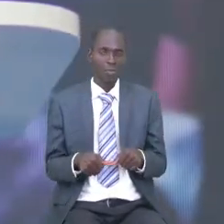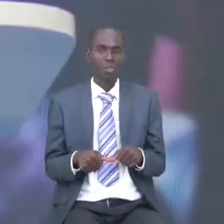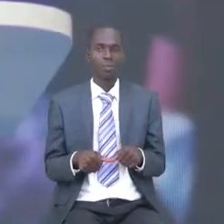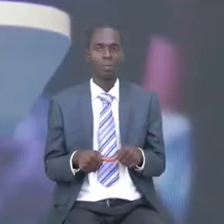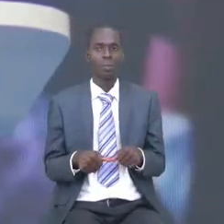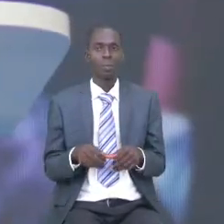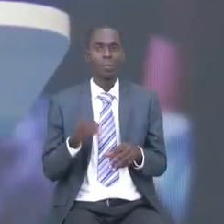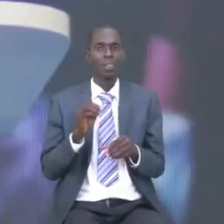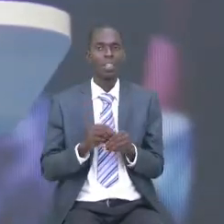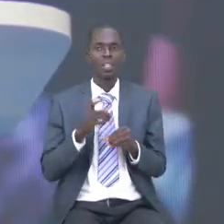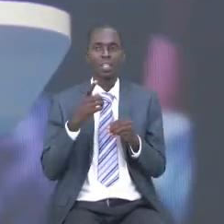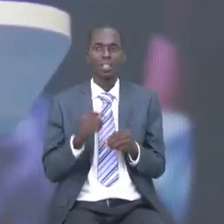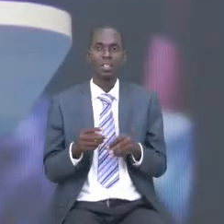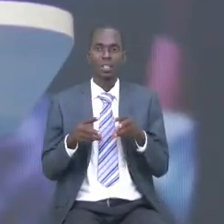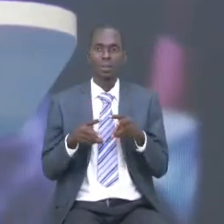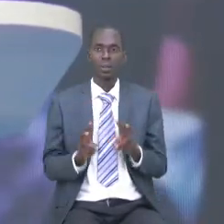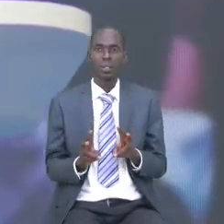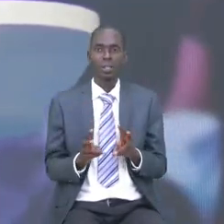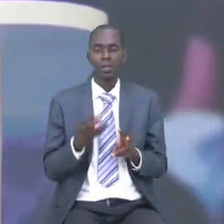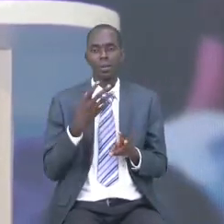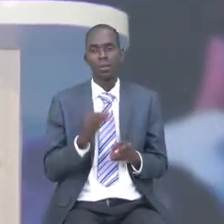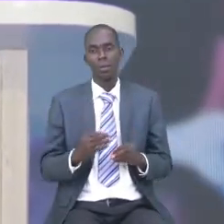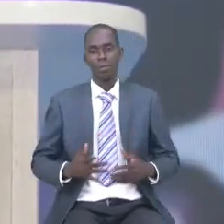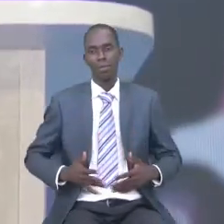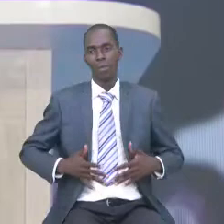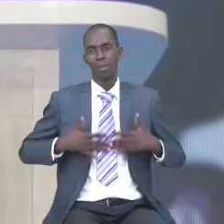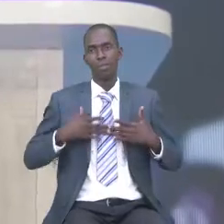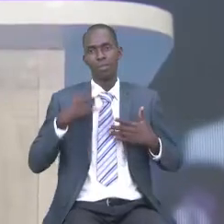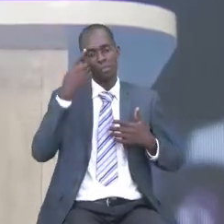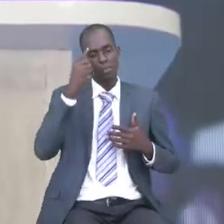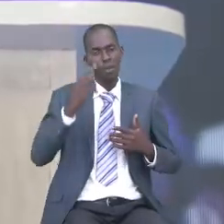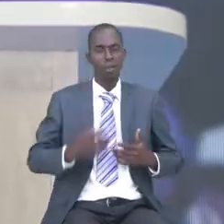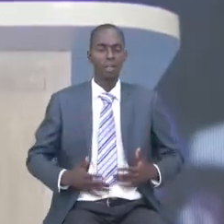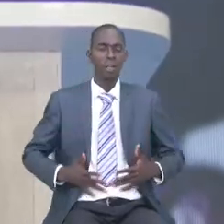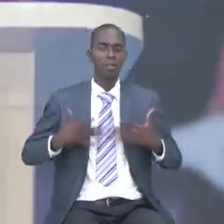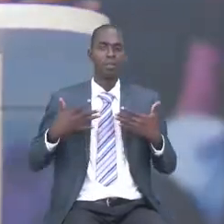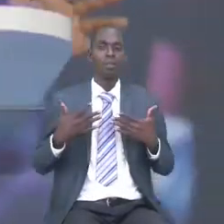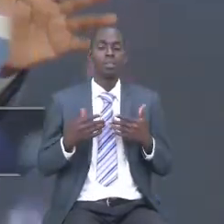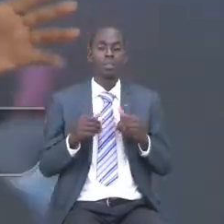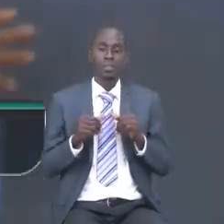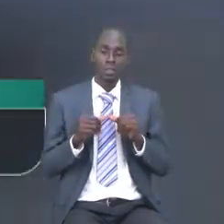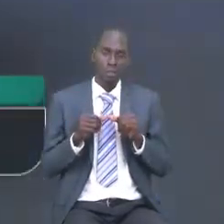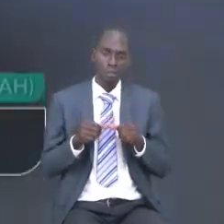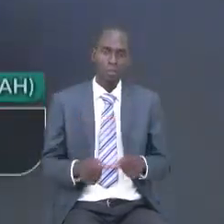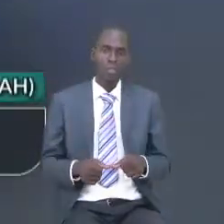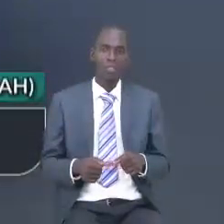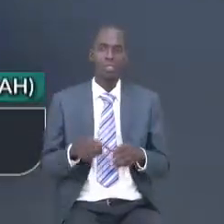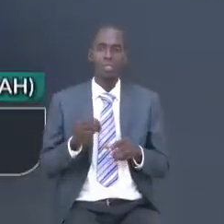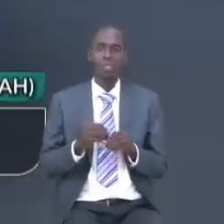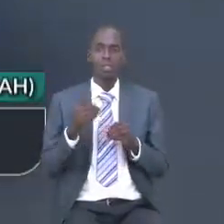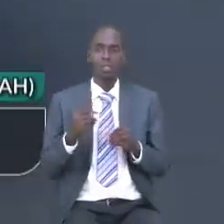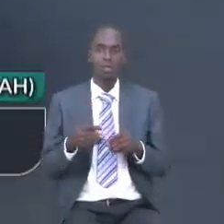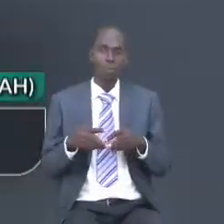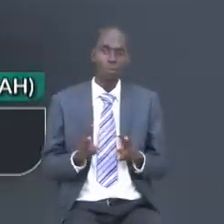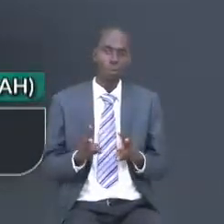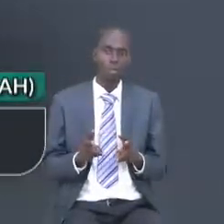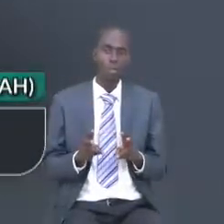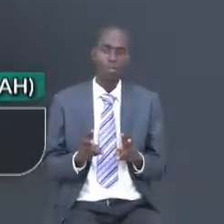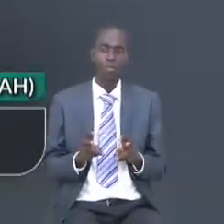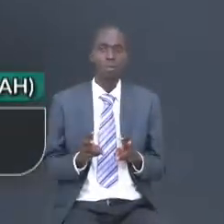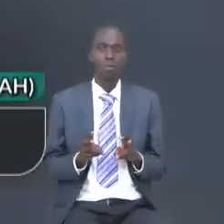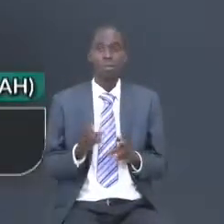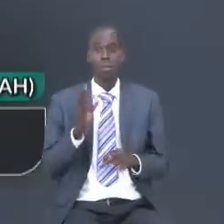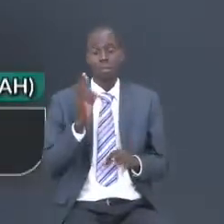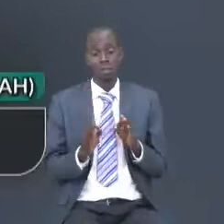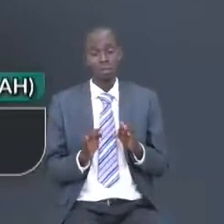the way of life for life. Remain in the way. If I